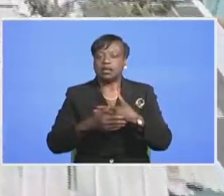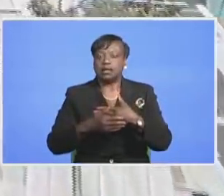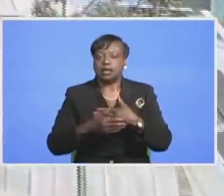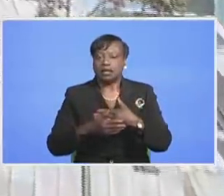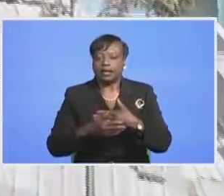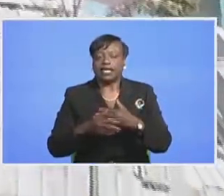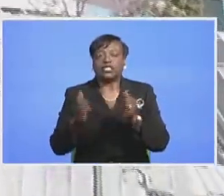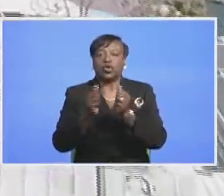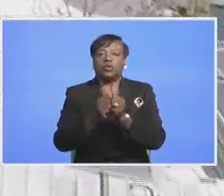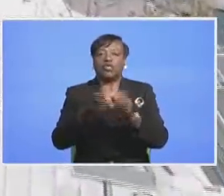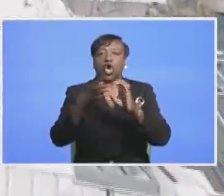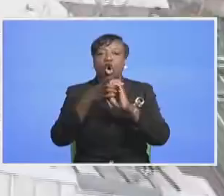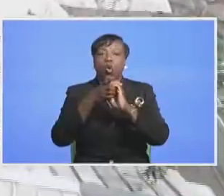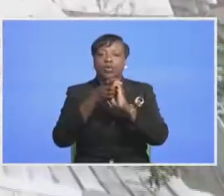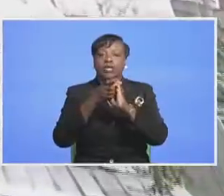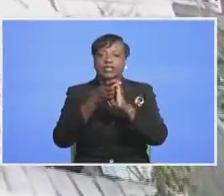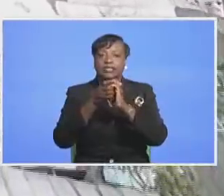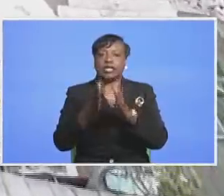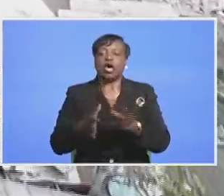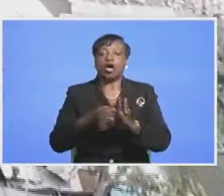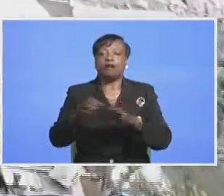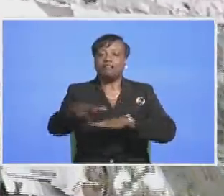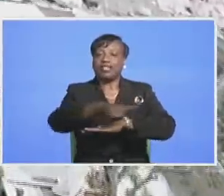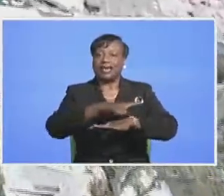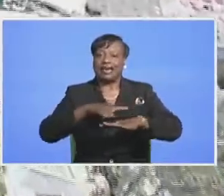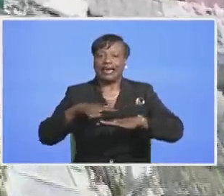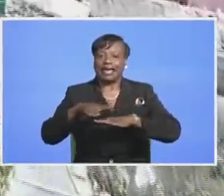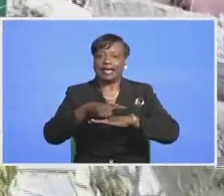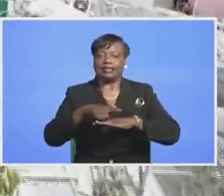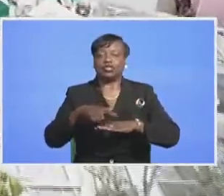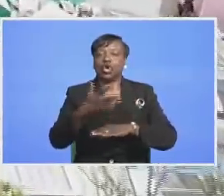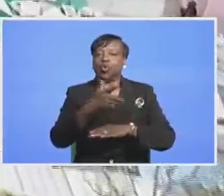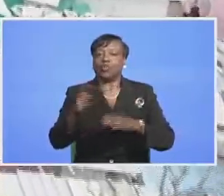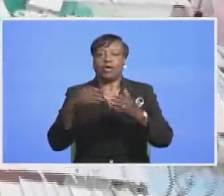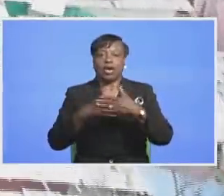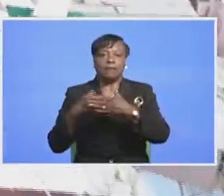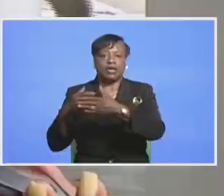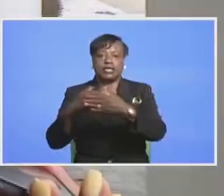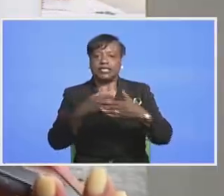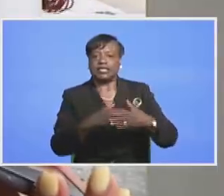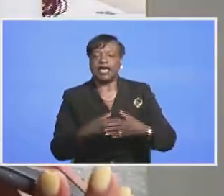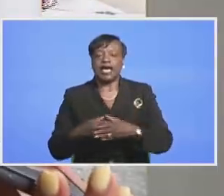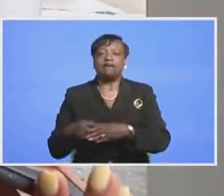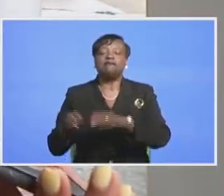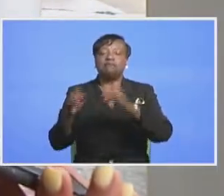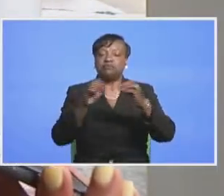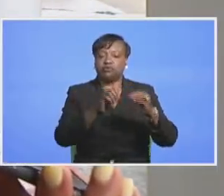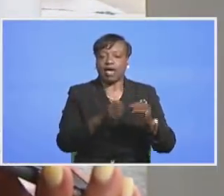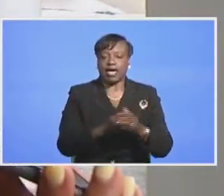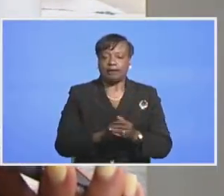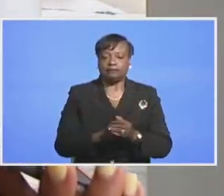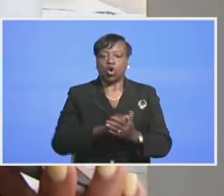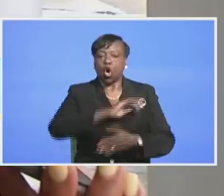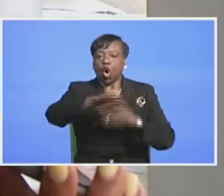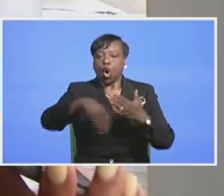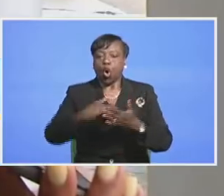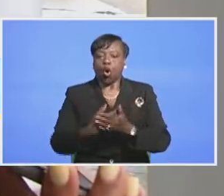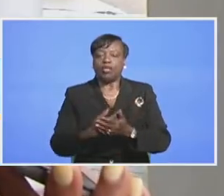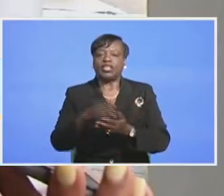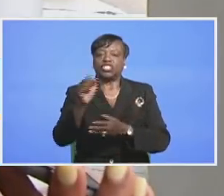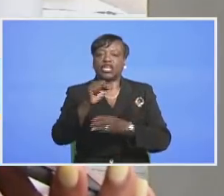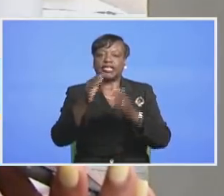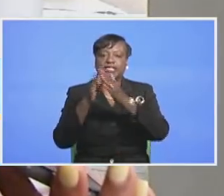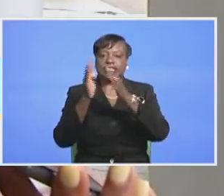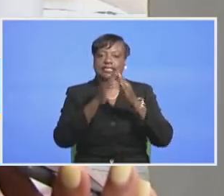with owners of the land where these unregulated communities have thrived. All of the shantytowns are